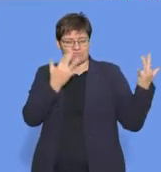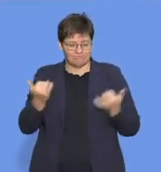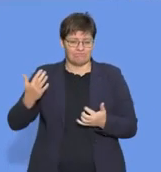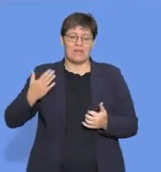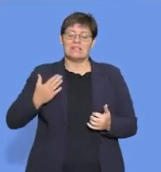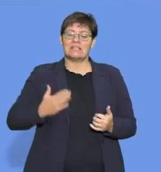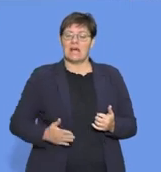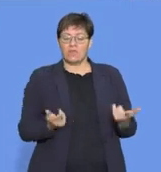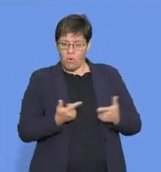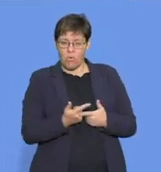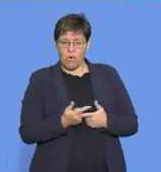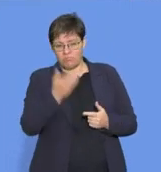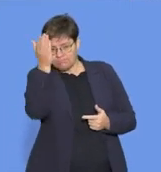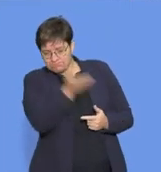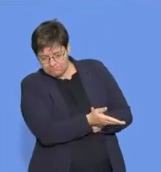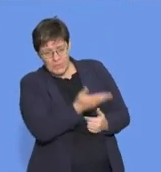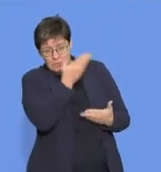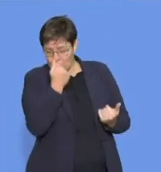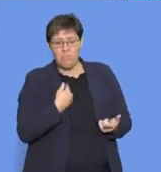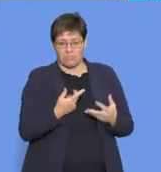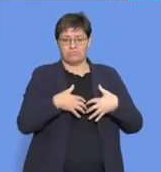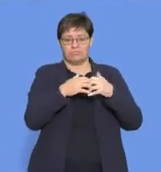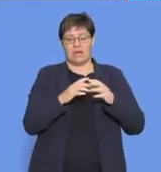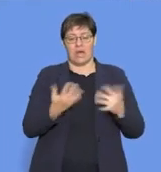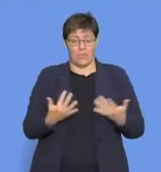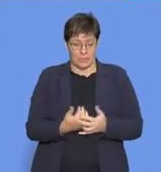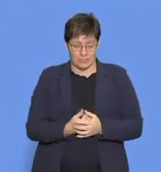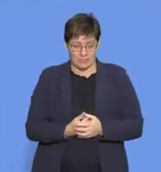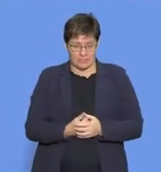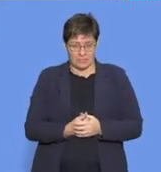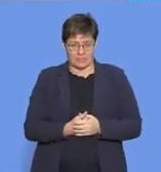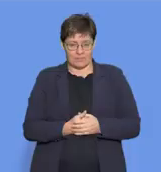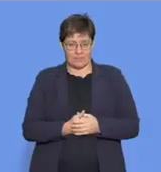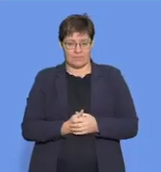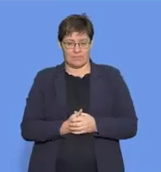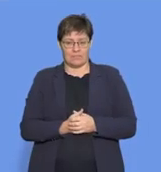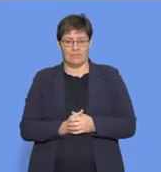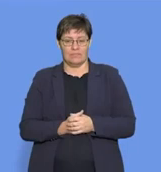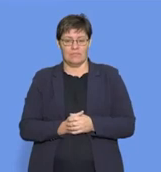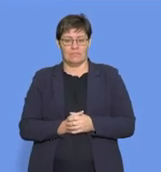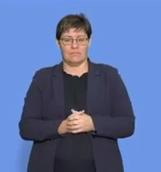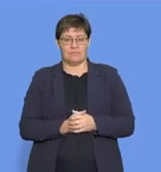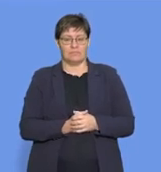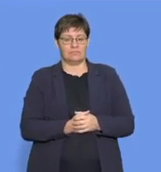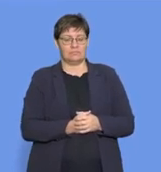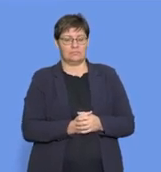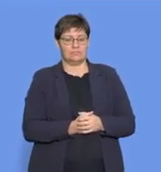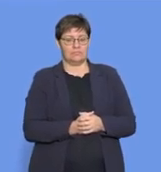to work out the side, to work out the length of one side of a triangle. Okay.